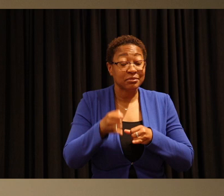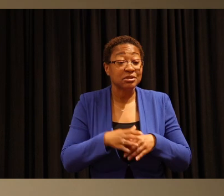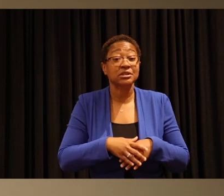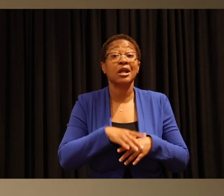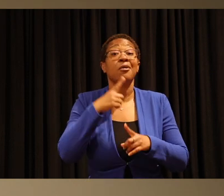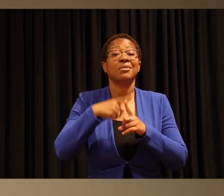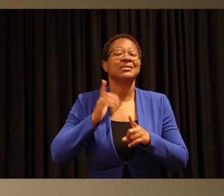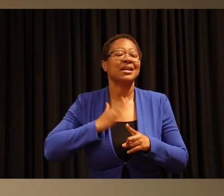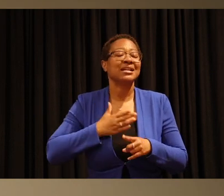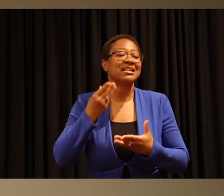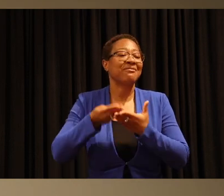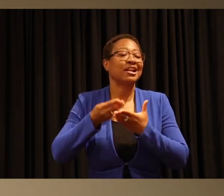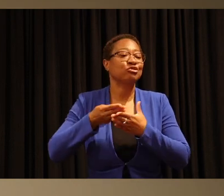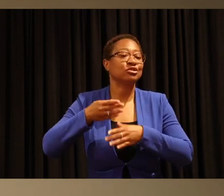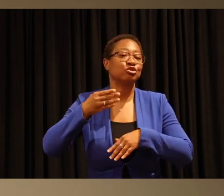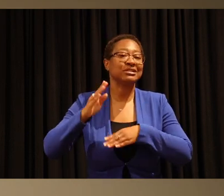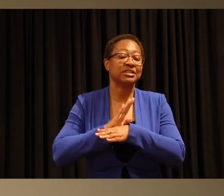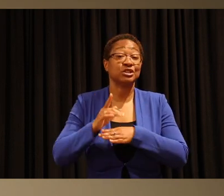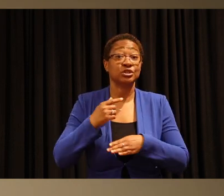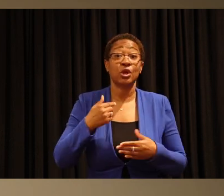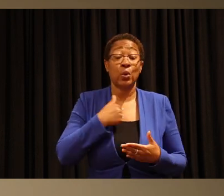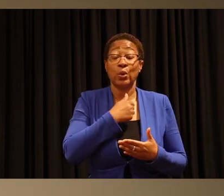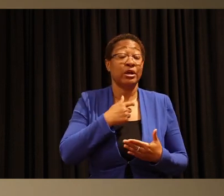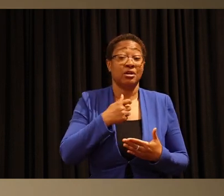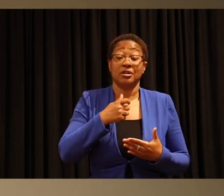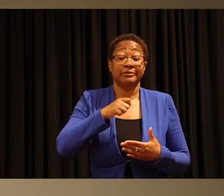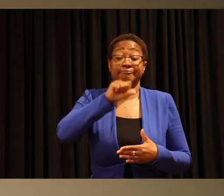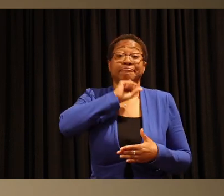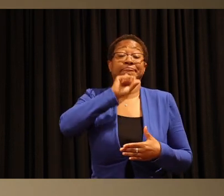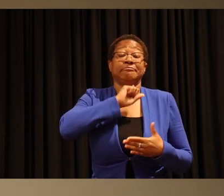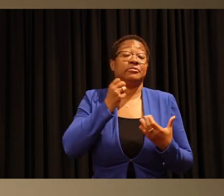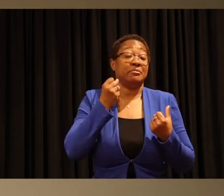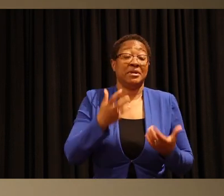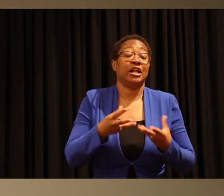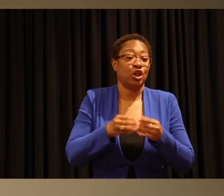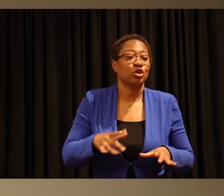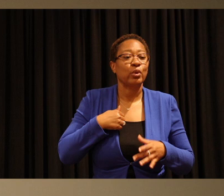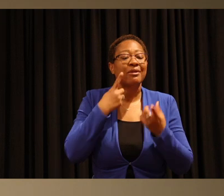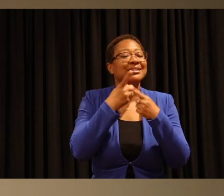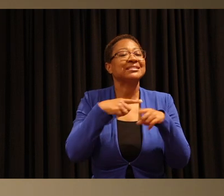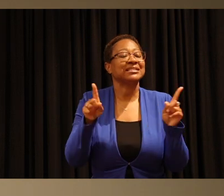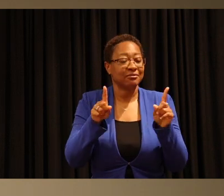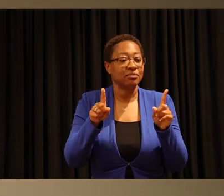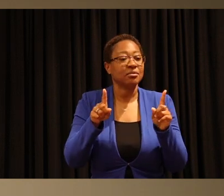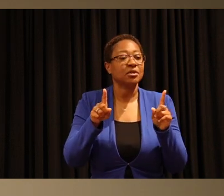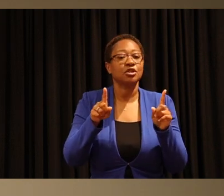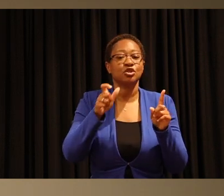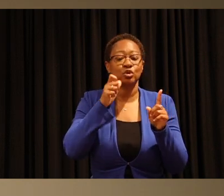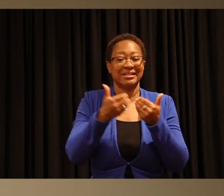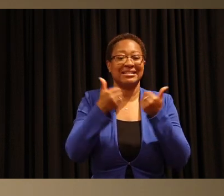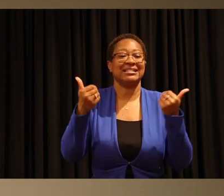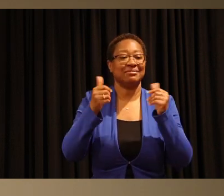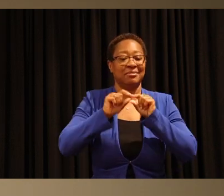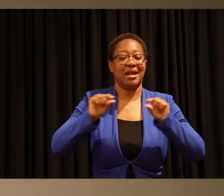as financial institutions. We're taking massive losses right now. We don't have to disclose it as a separate line item, so you don't